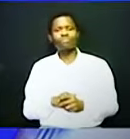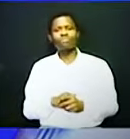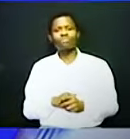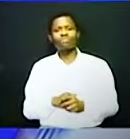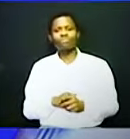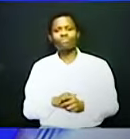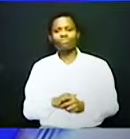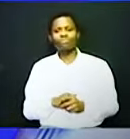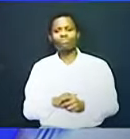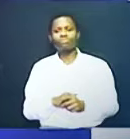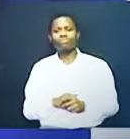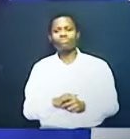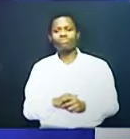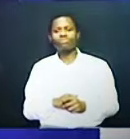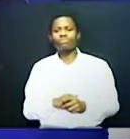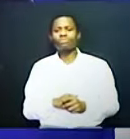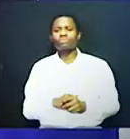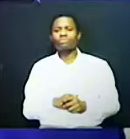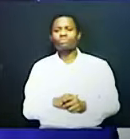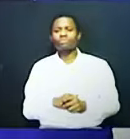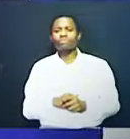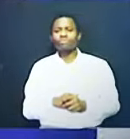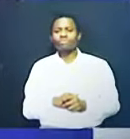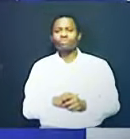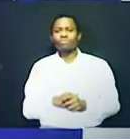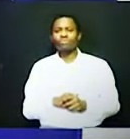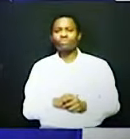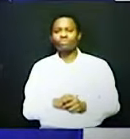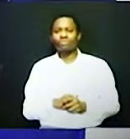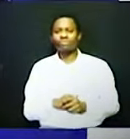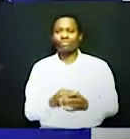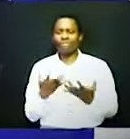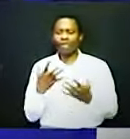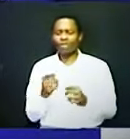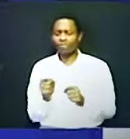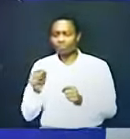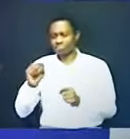well. I want to just put a comma here